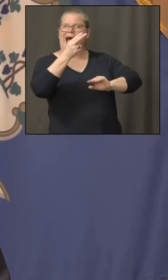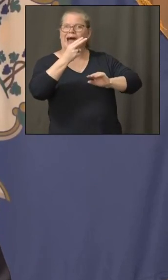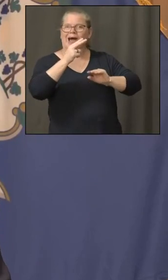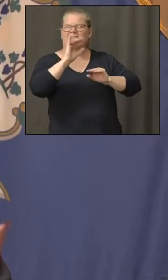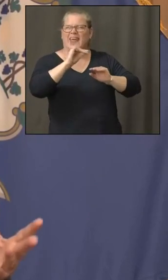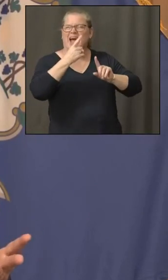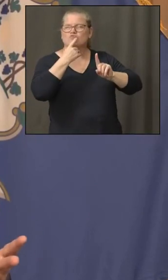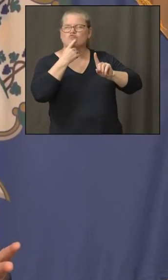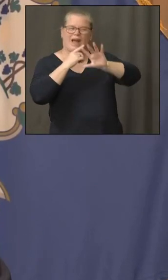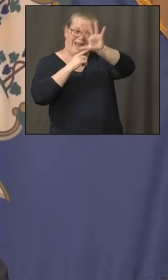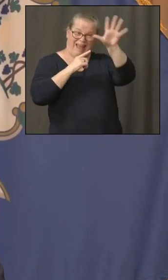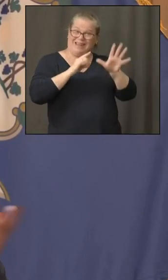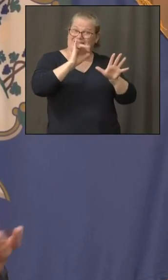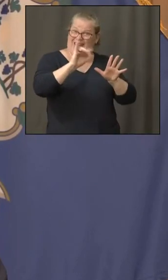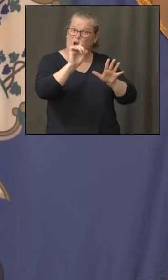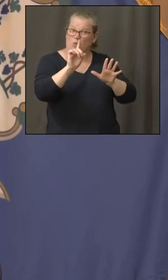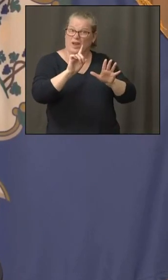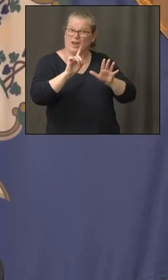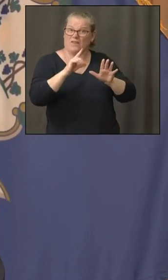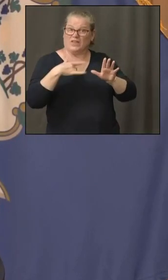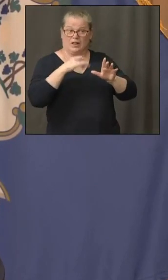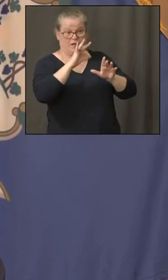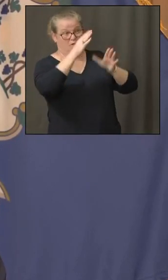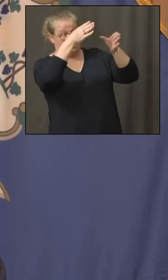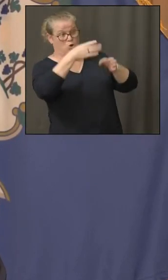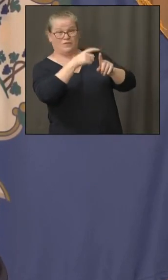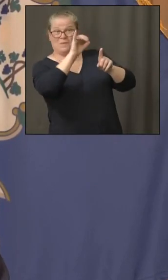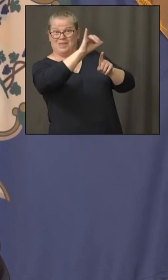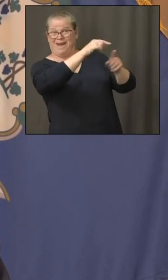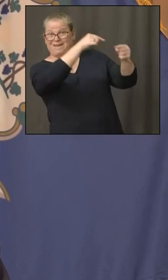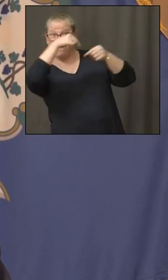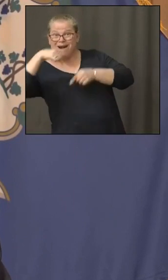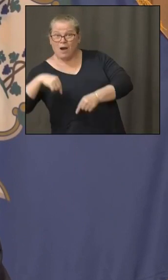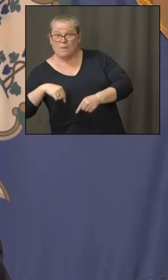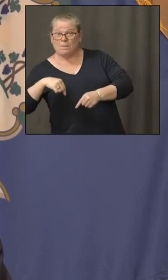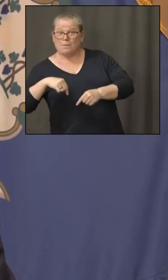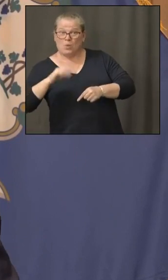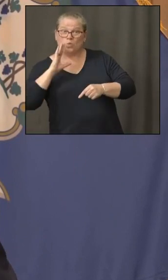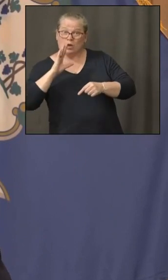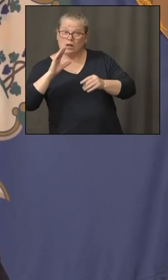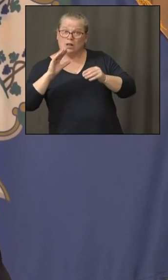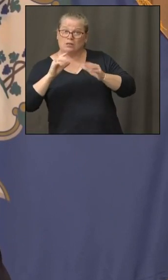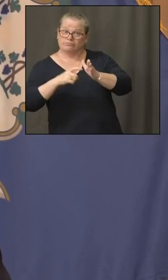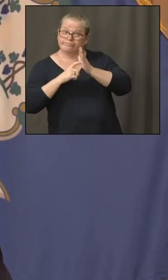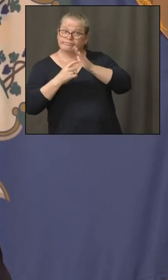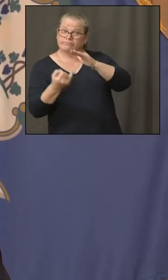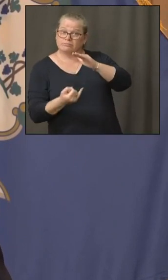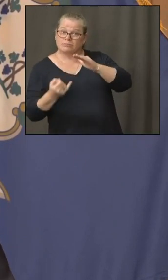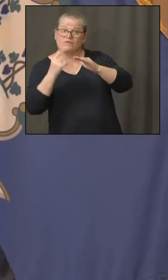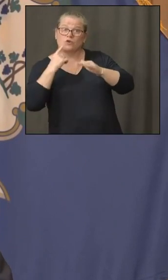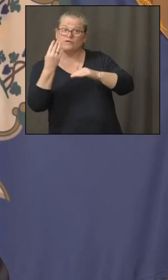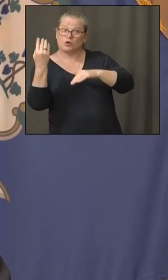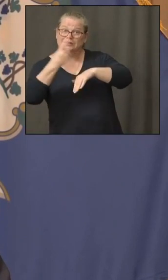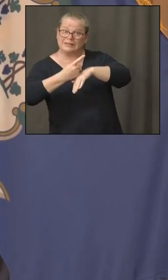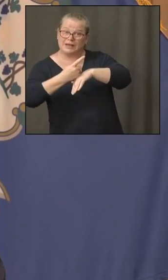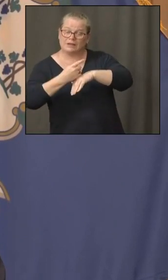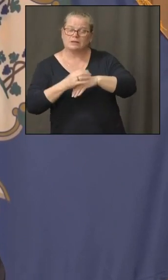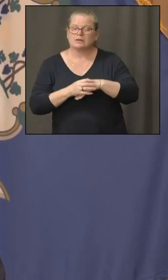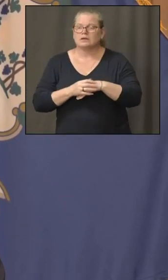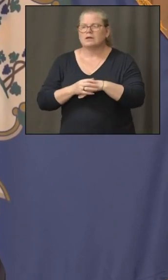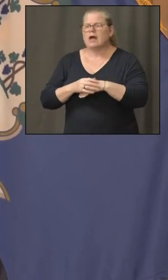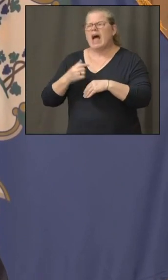but obviously you're at some risk if there's planes coming from Phoenix or Miami or Austin, and where you have a very